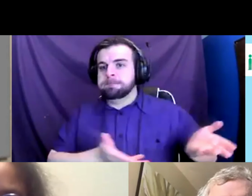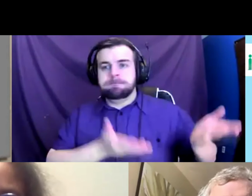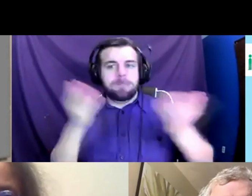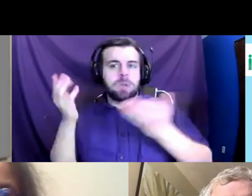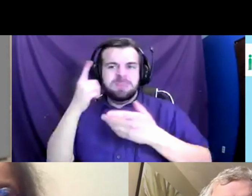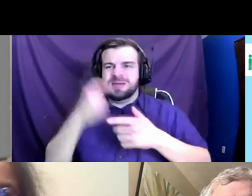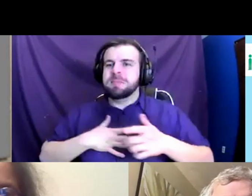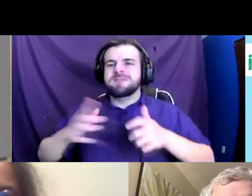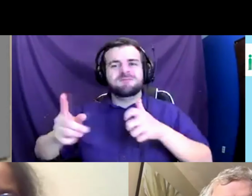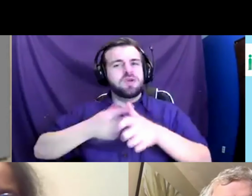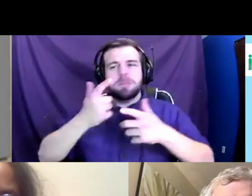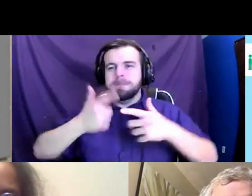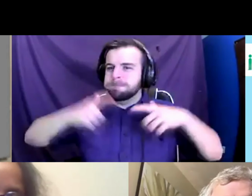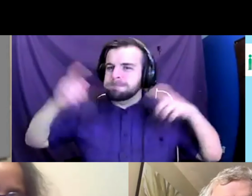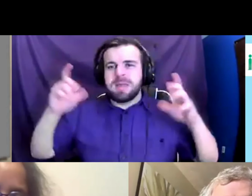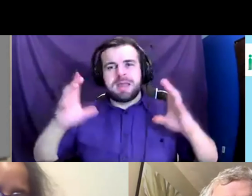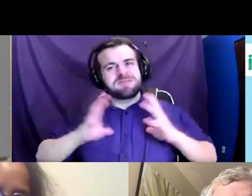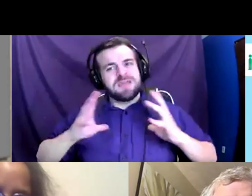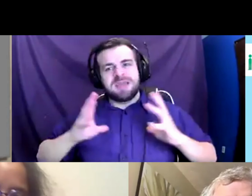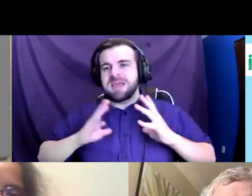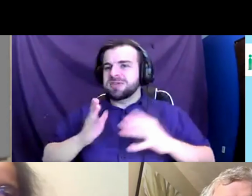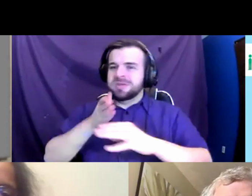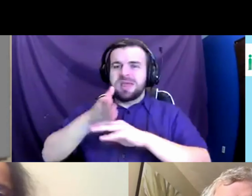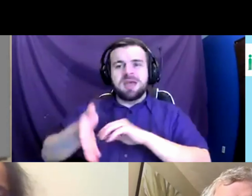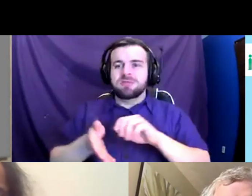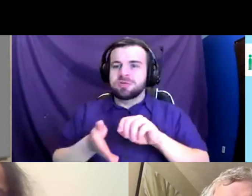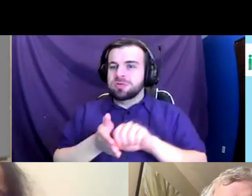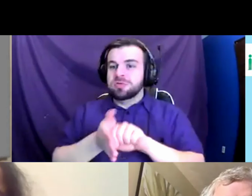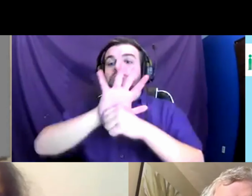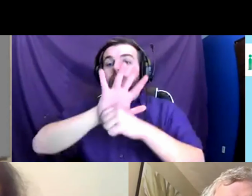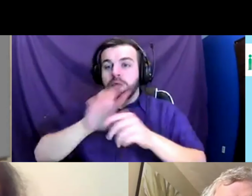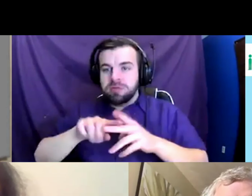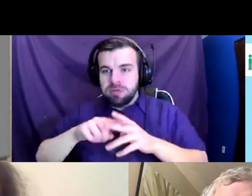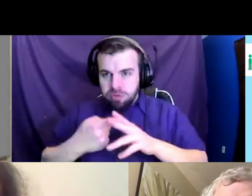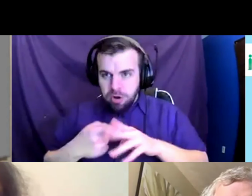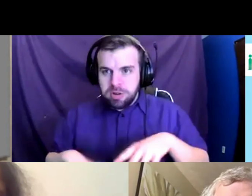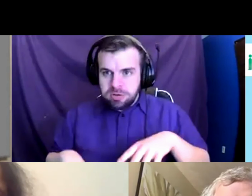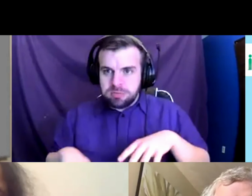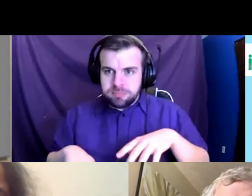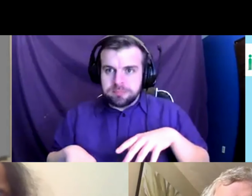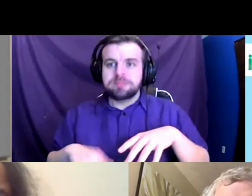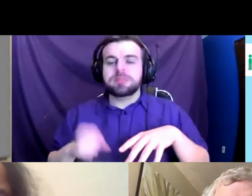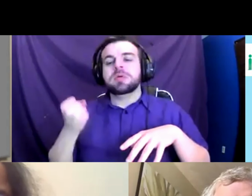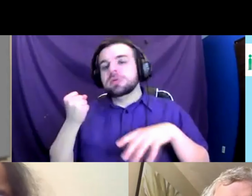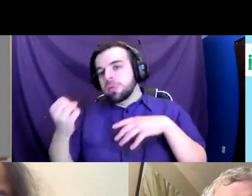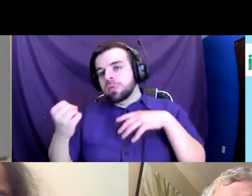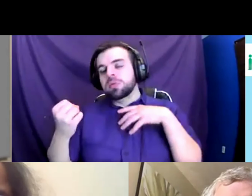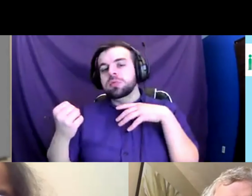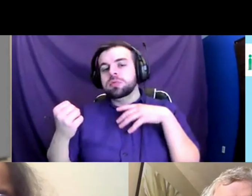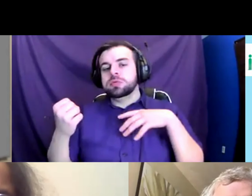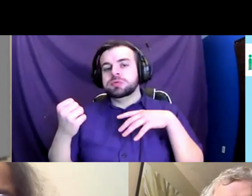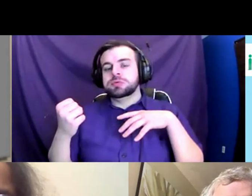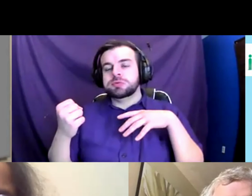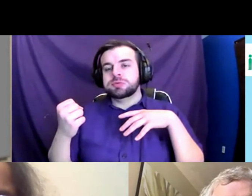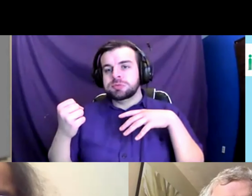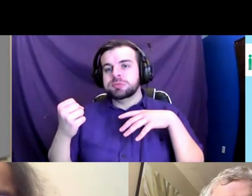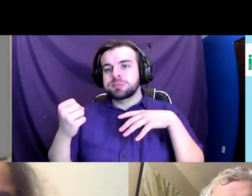since COVID started and since I got the machine. And so